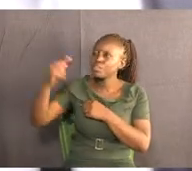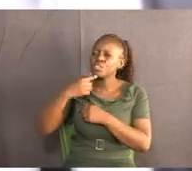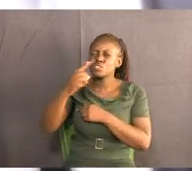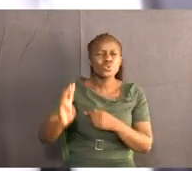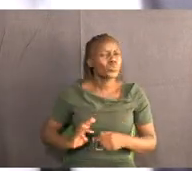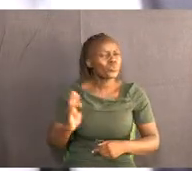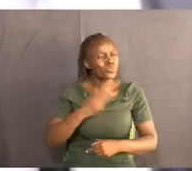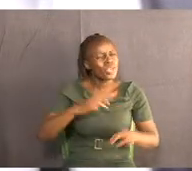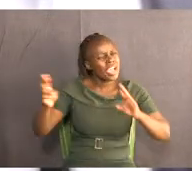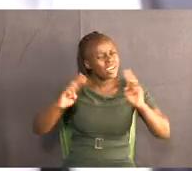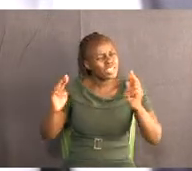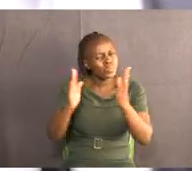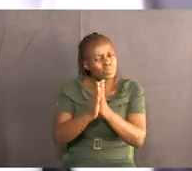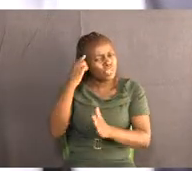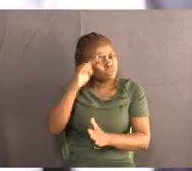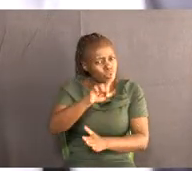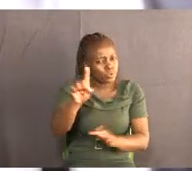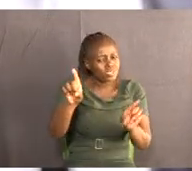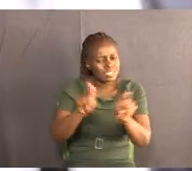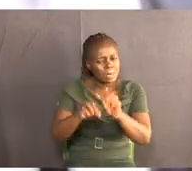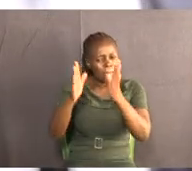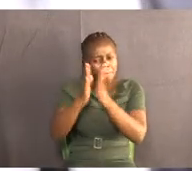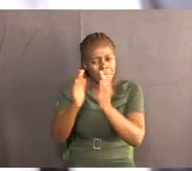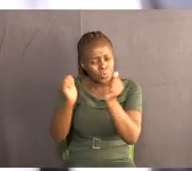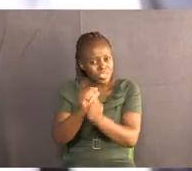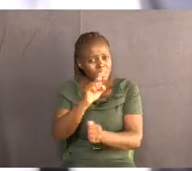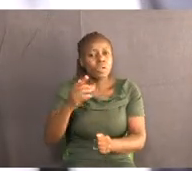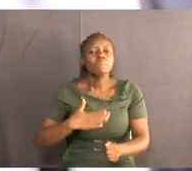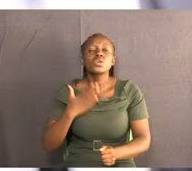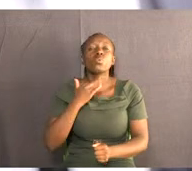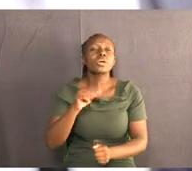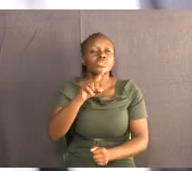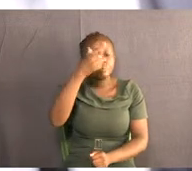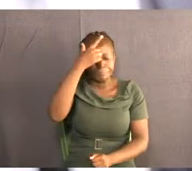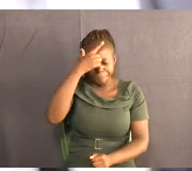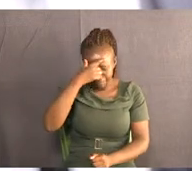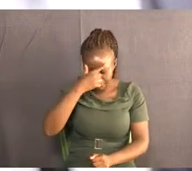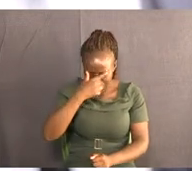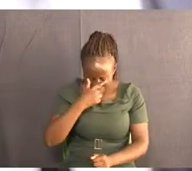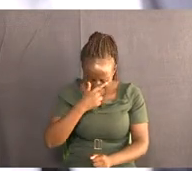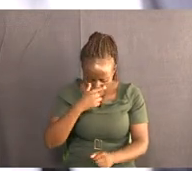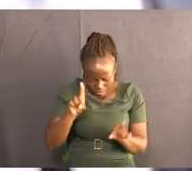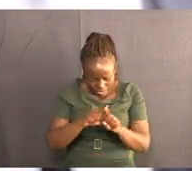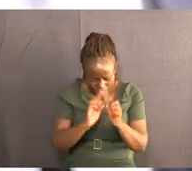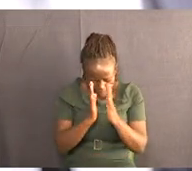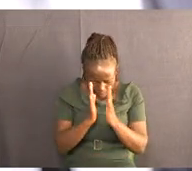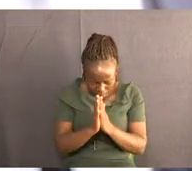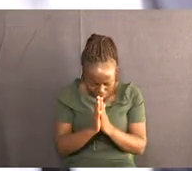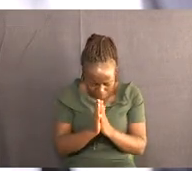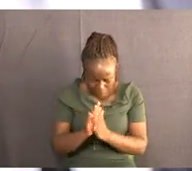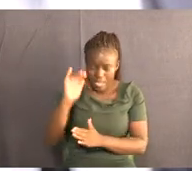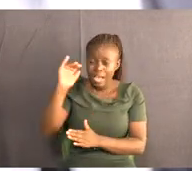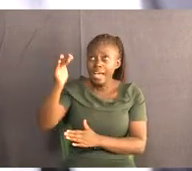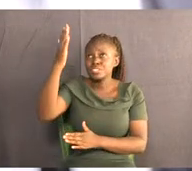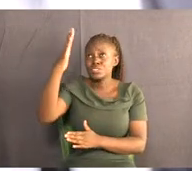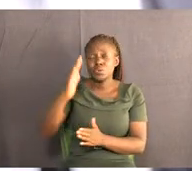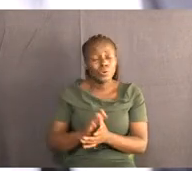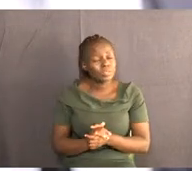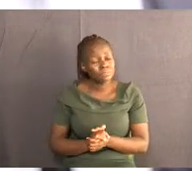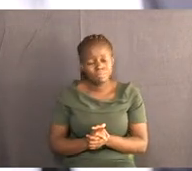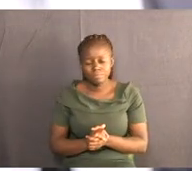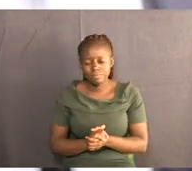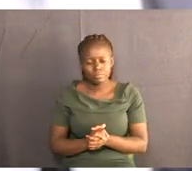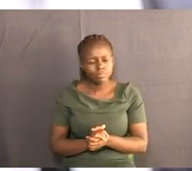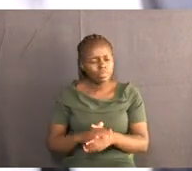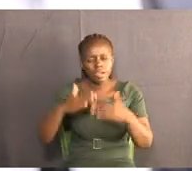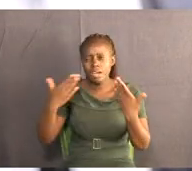pray for you. We are ready to pray with you. I'd like you to close your eyes today and just pray to God. Ask God whatever he has told you, however